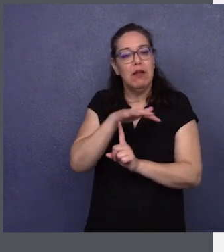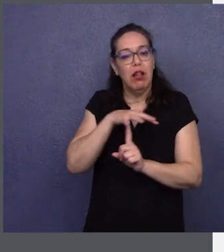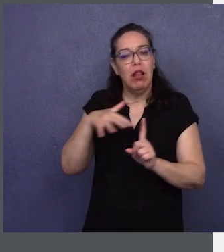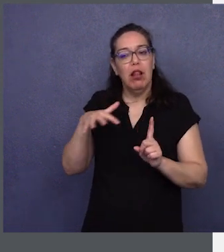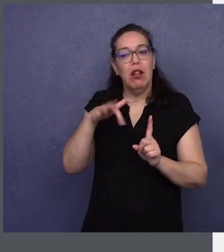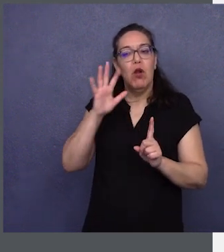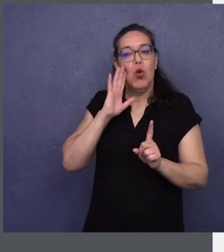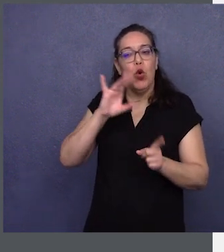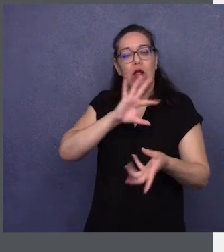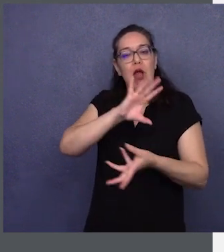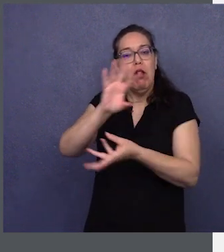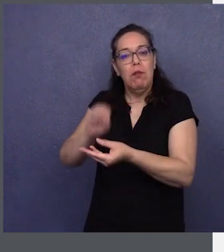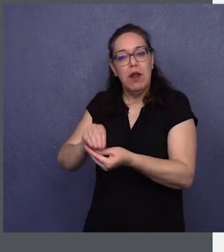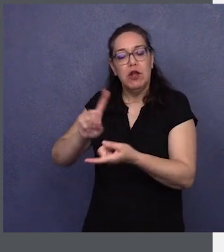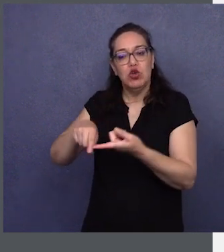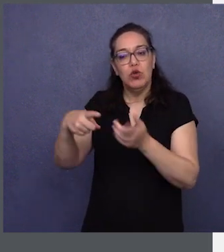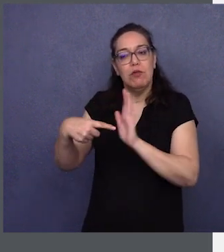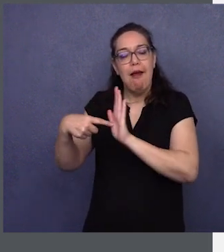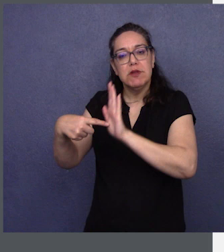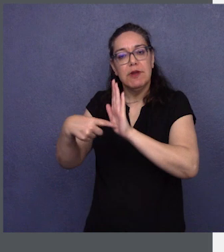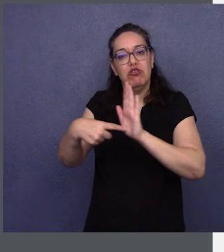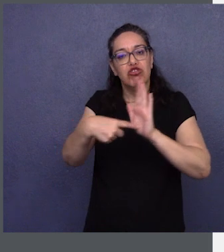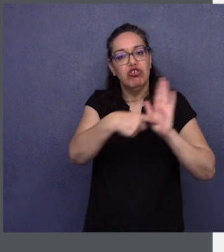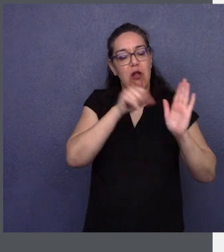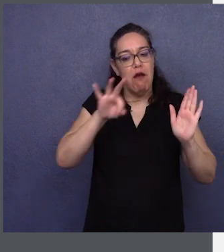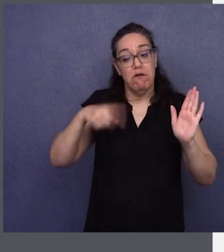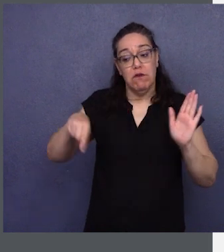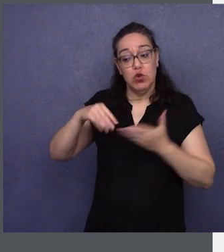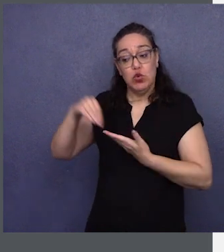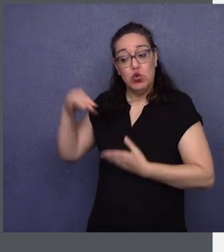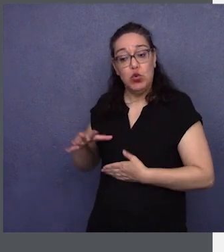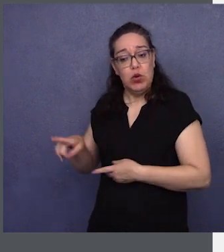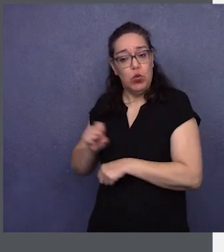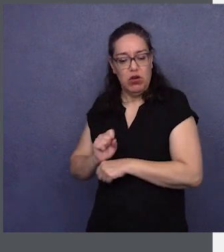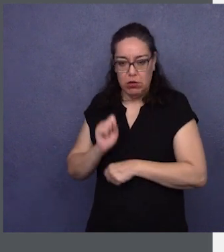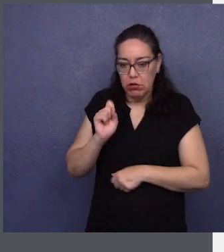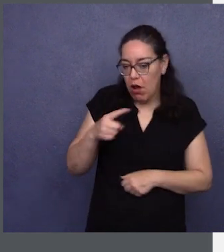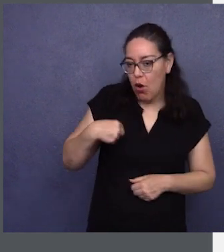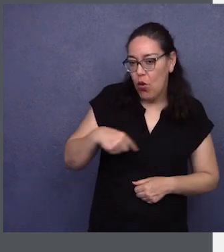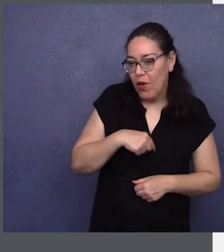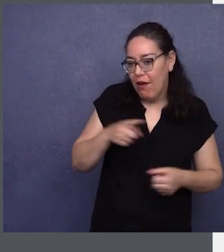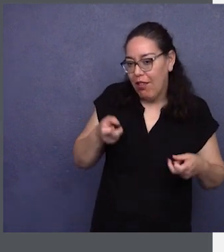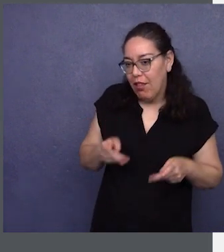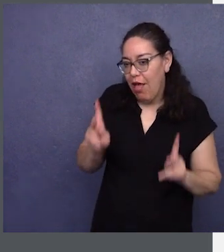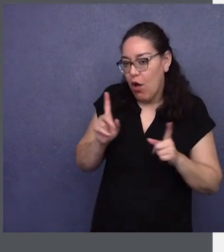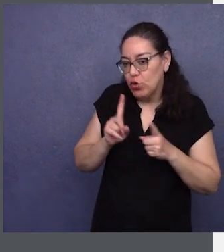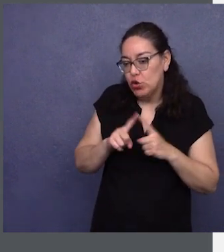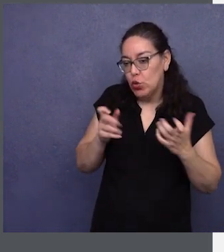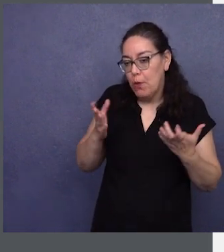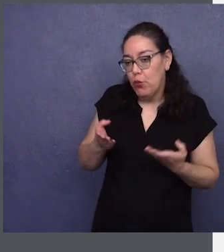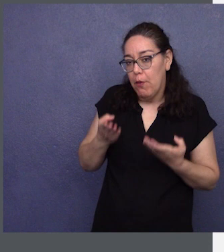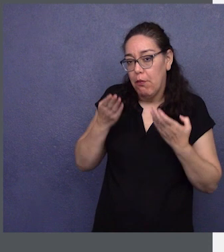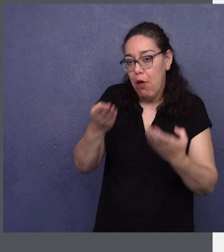into an exhibition of work, of student work. Are we allowed to propose that